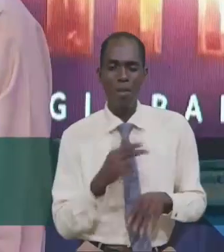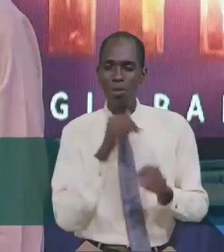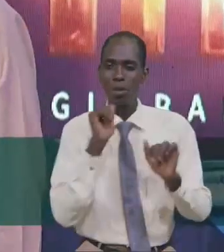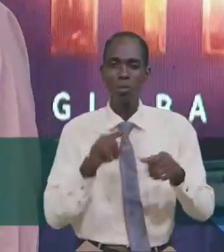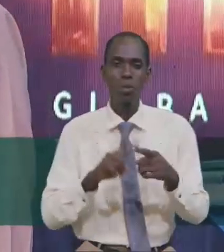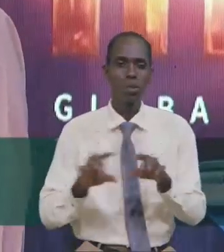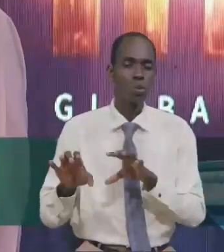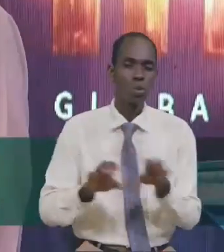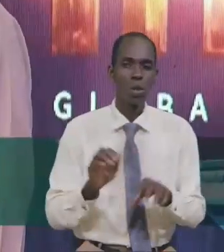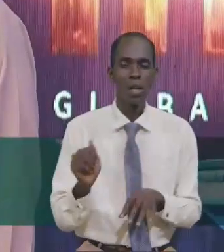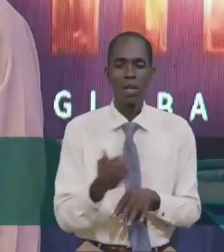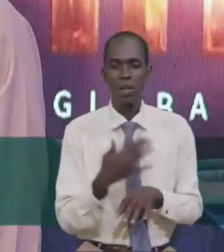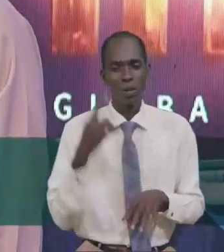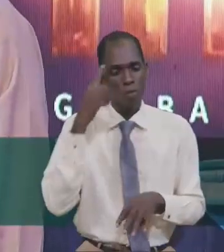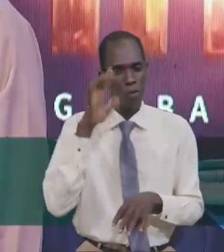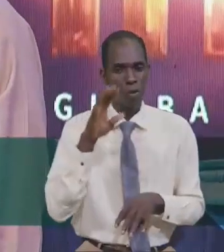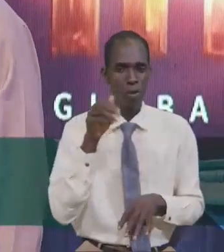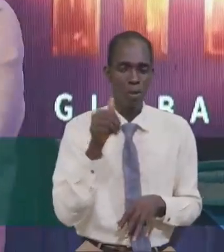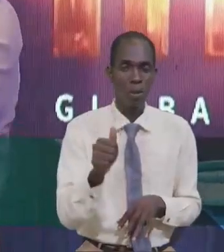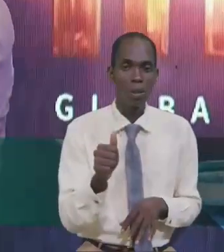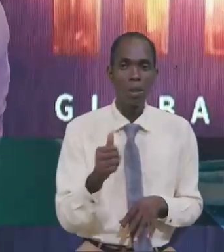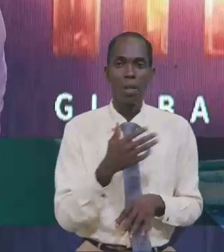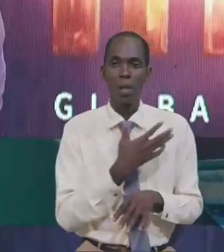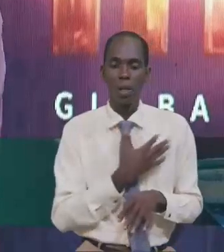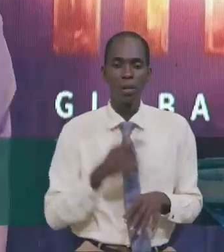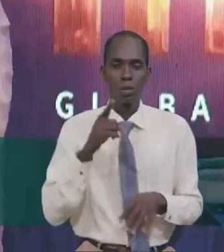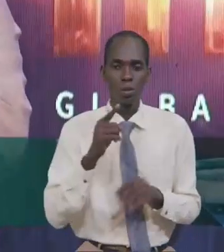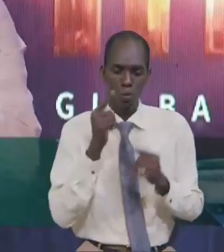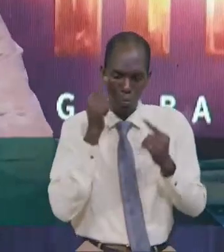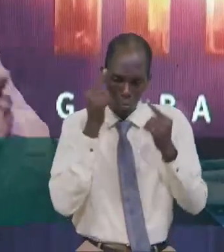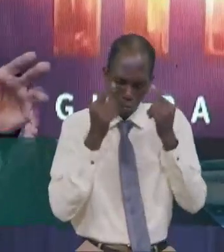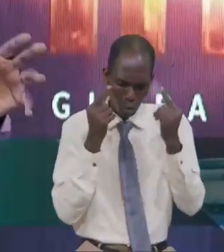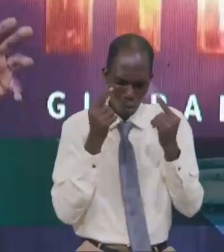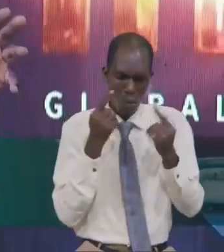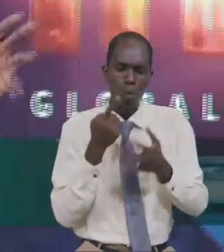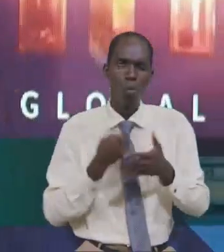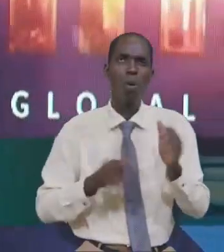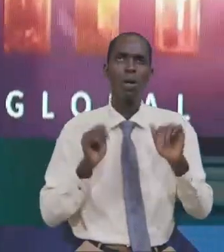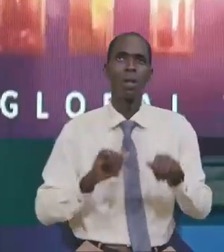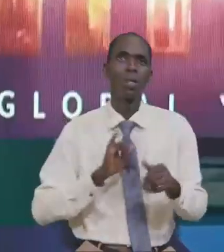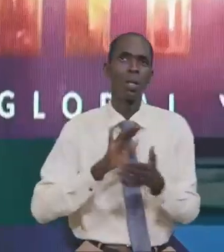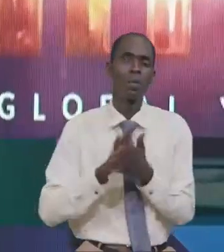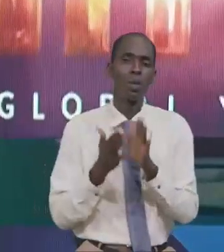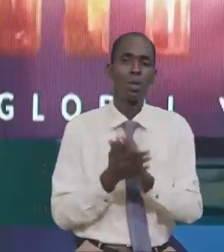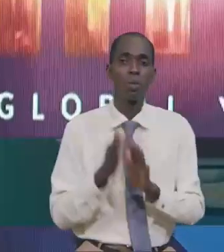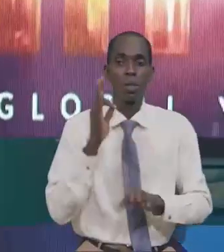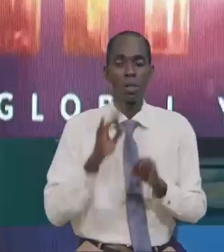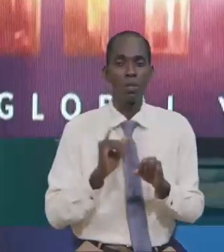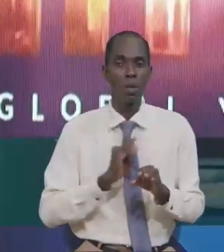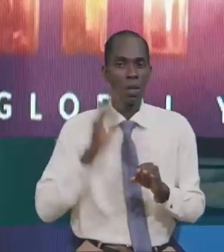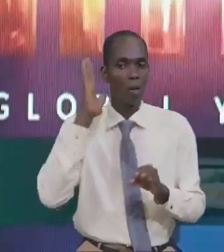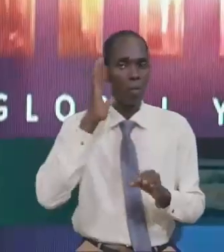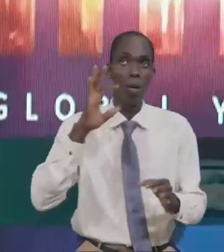will connect with the God of heaven, what will I become? If I will connect with my maker. And